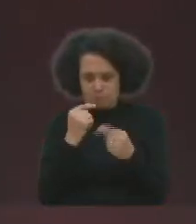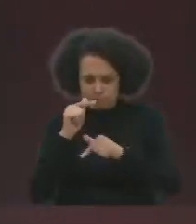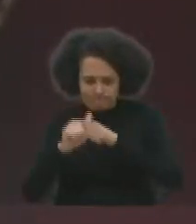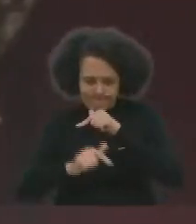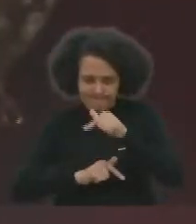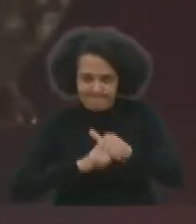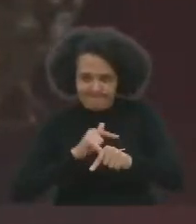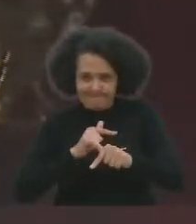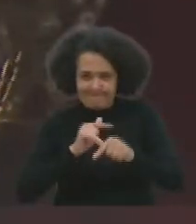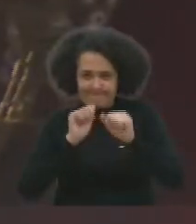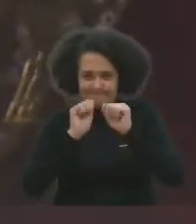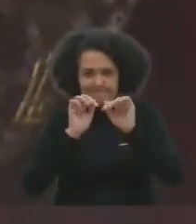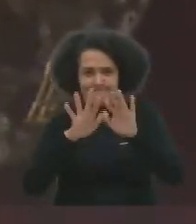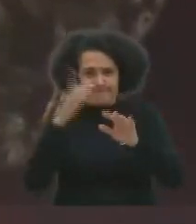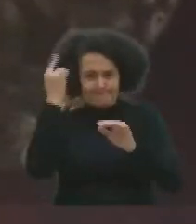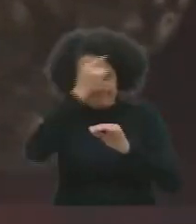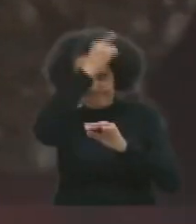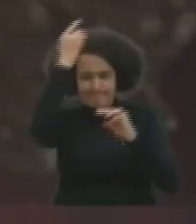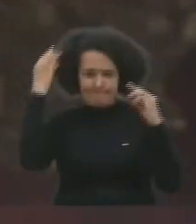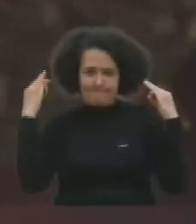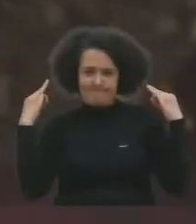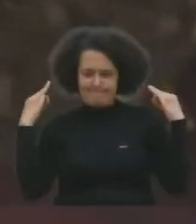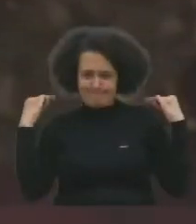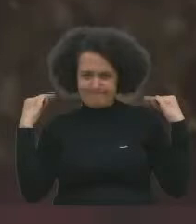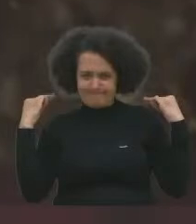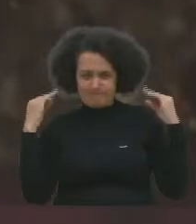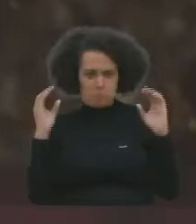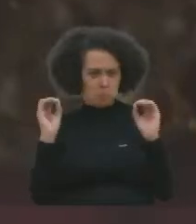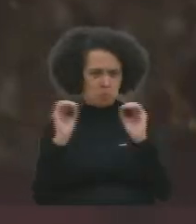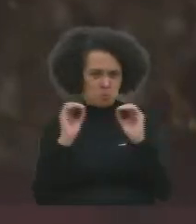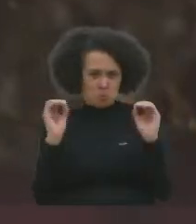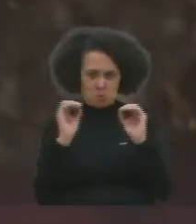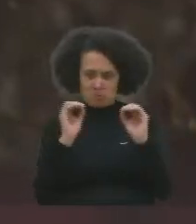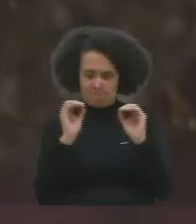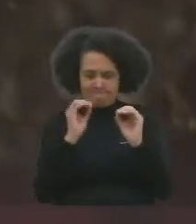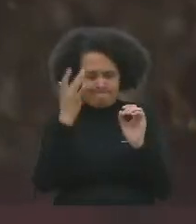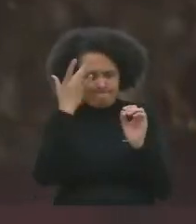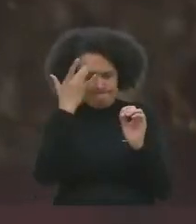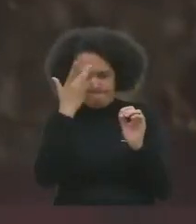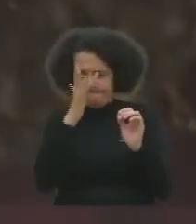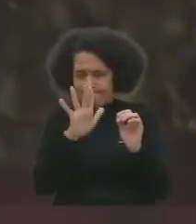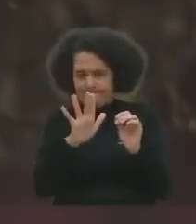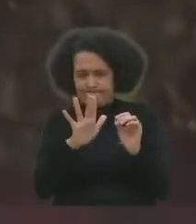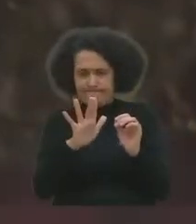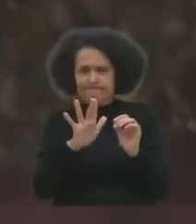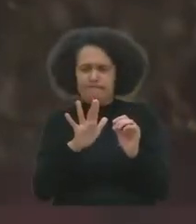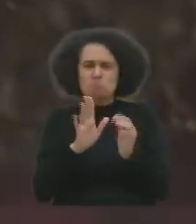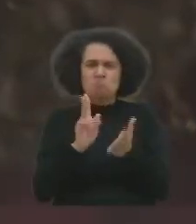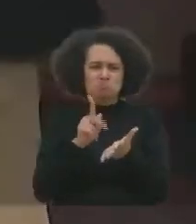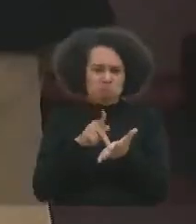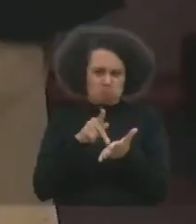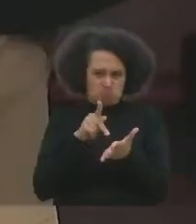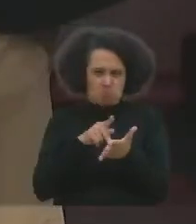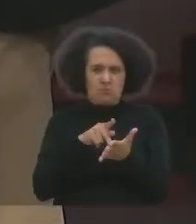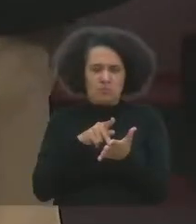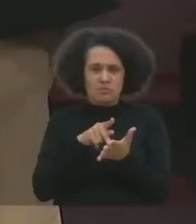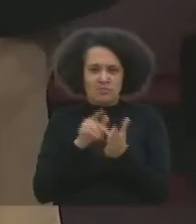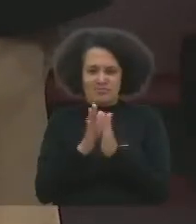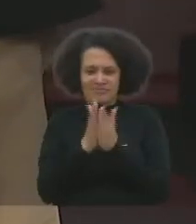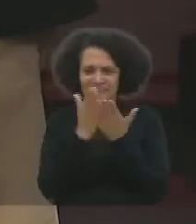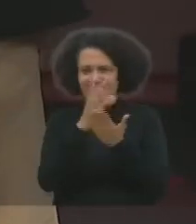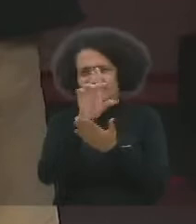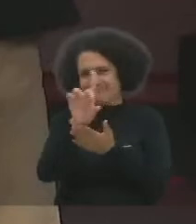fact, scripture contains four words that Michael speaks. Na verdade, a escritura fala